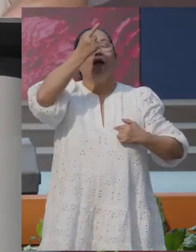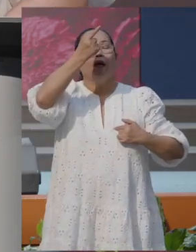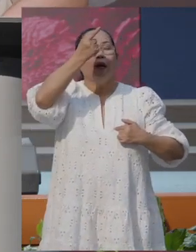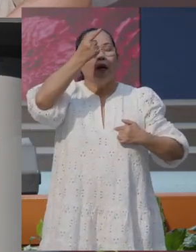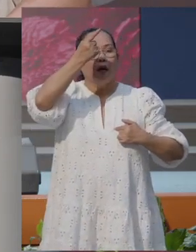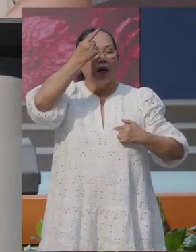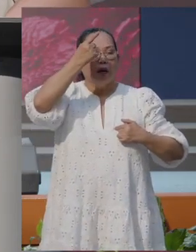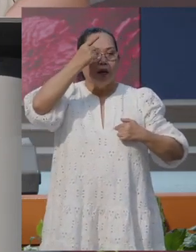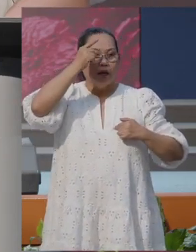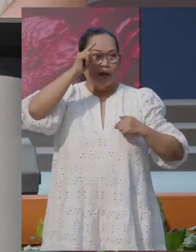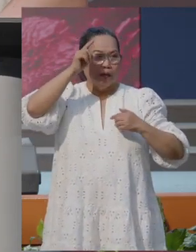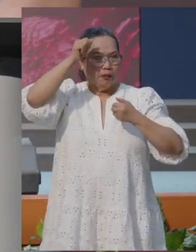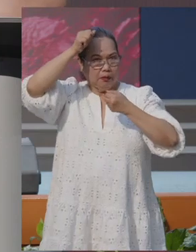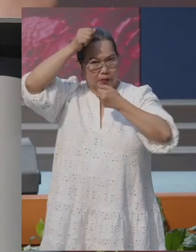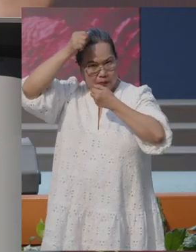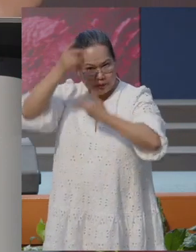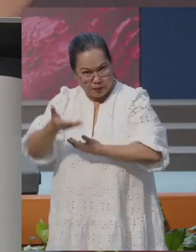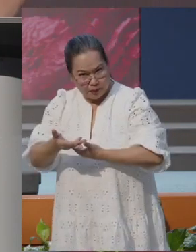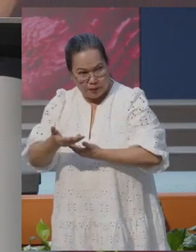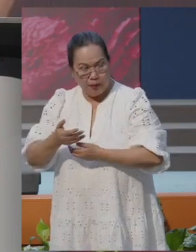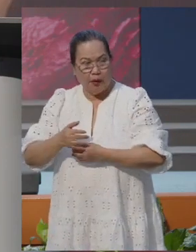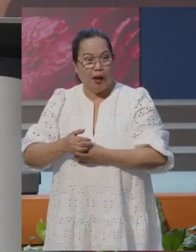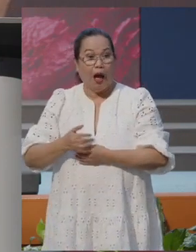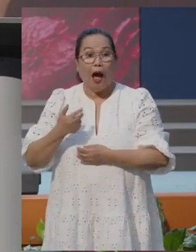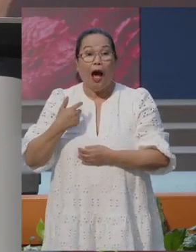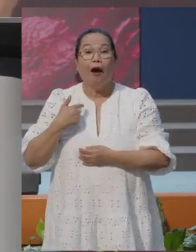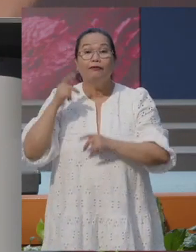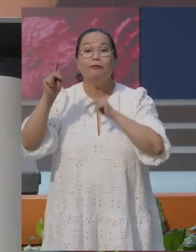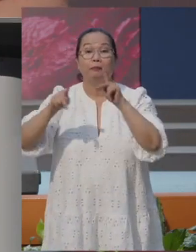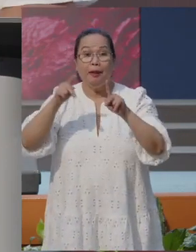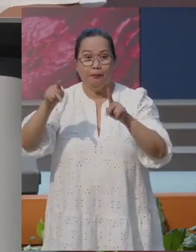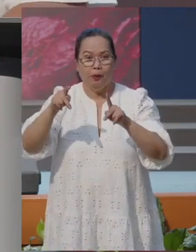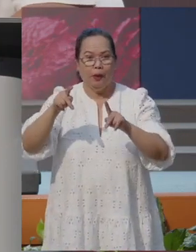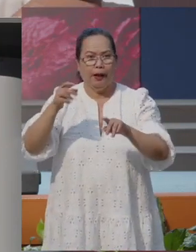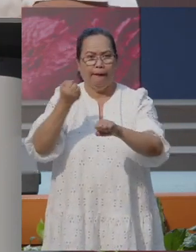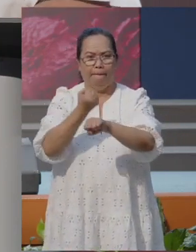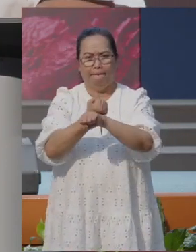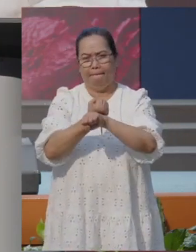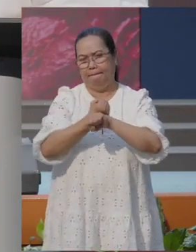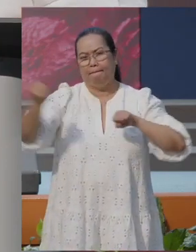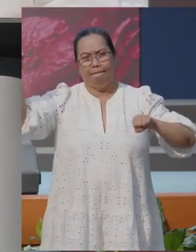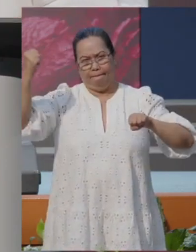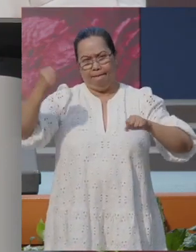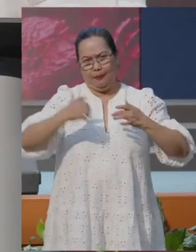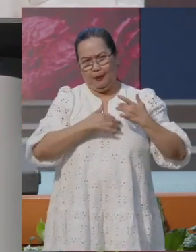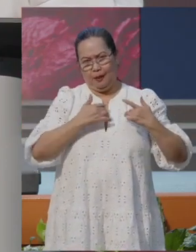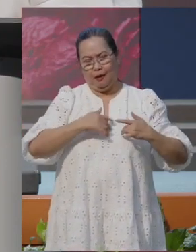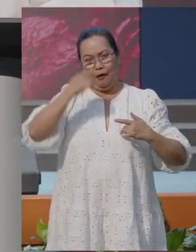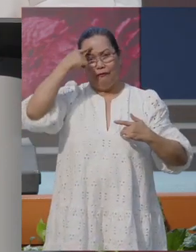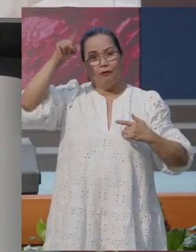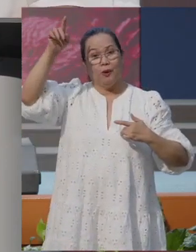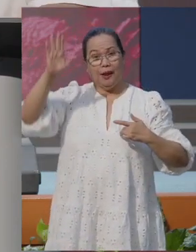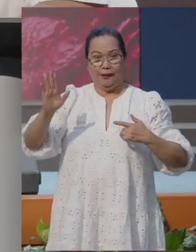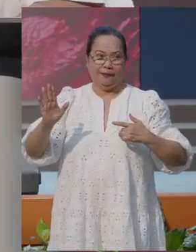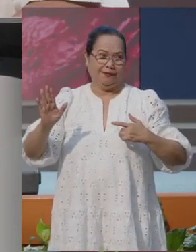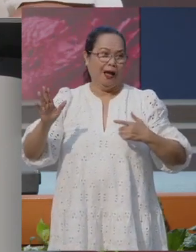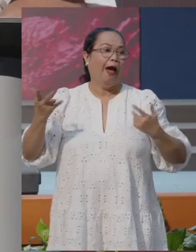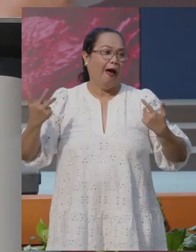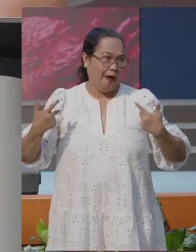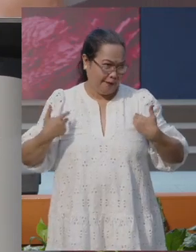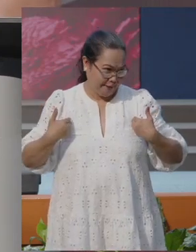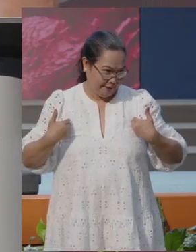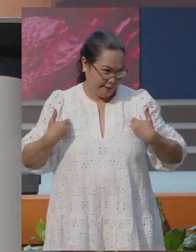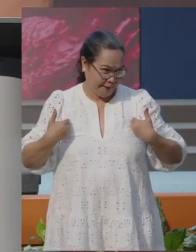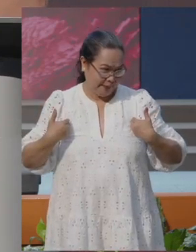them. Meron daw talaga mga tao na matigas ang puso sa Panginoong Hesus at